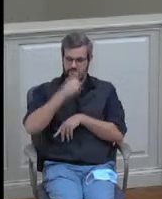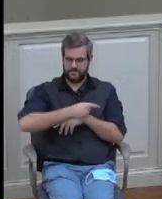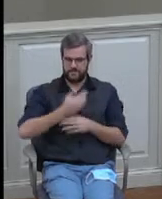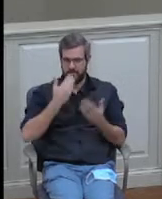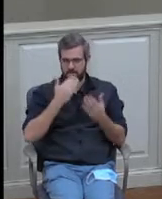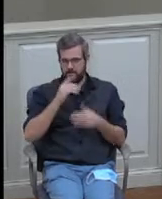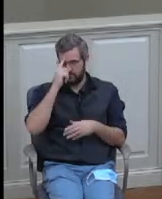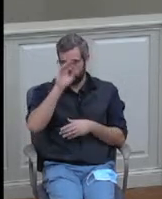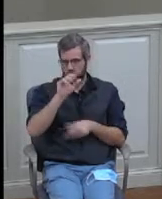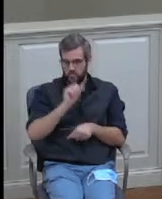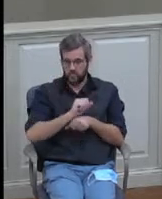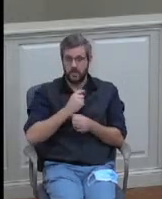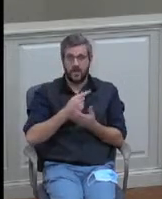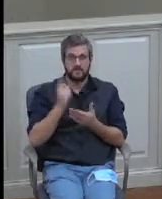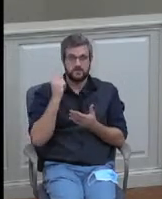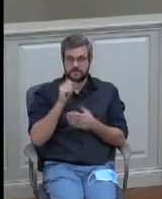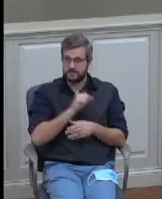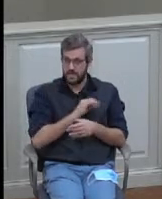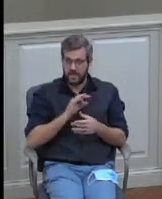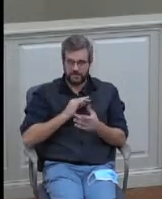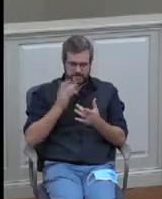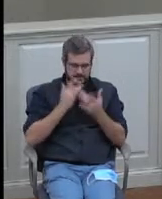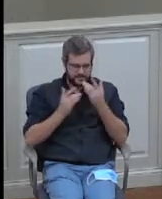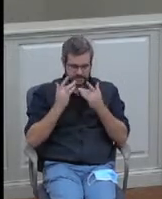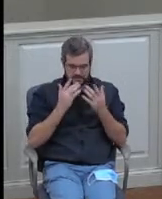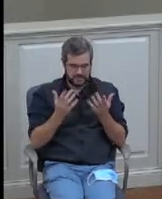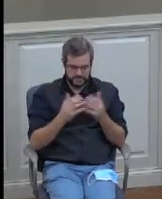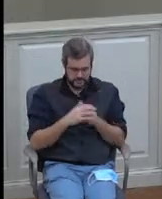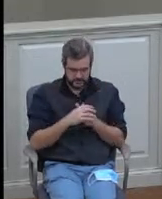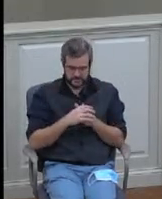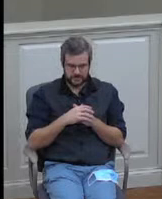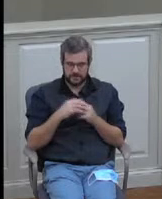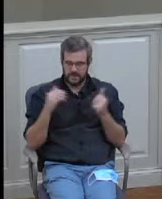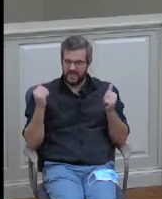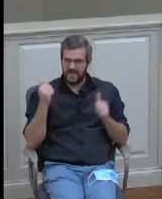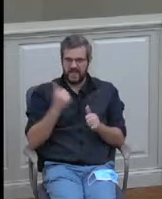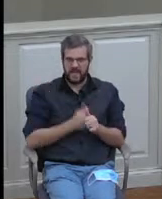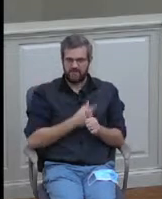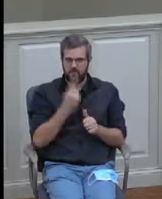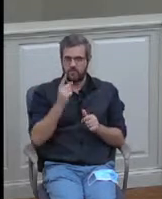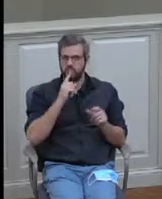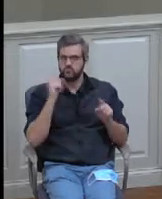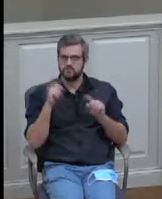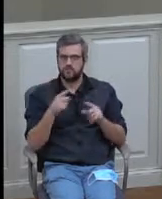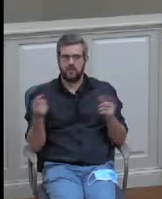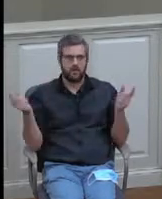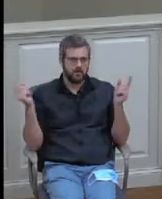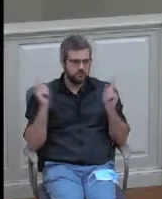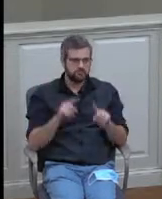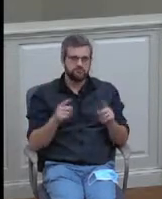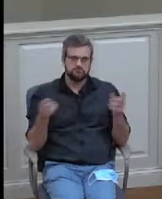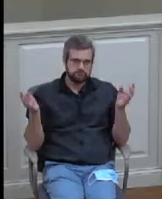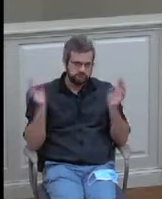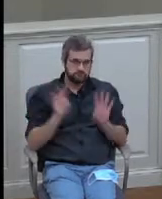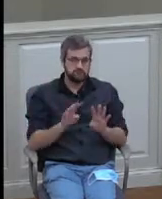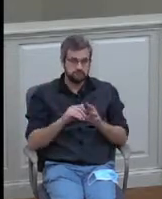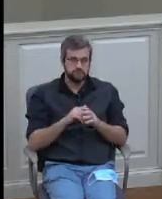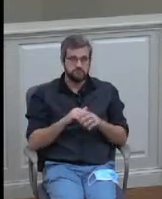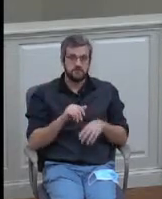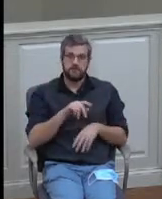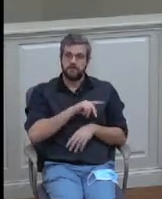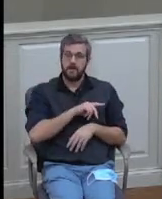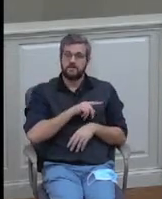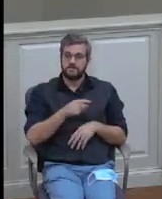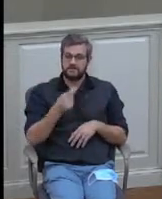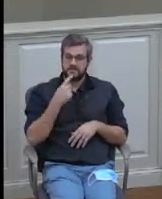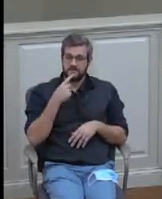and we were shorthanded last week, and so Yeah. it was all hands on deck that was left standing, I guess, so. Well, you were out